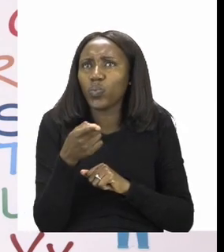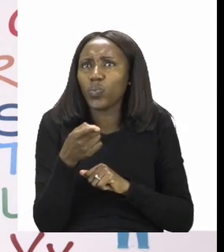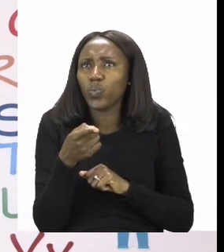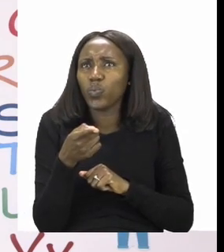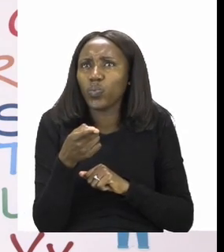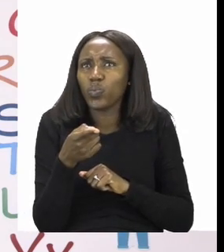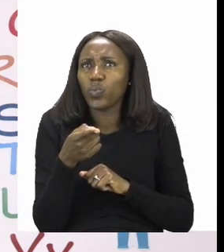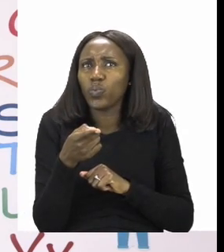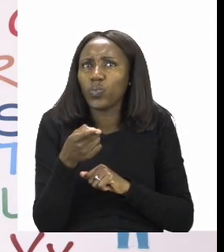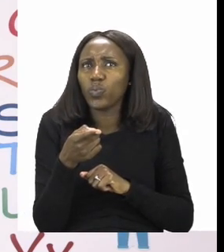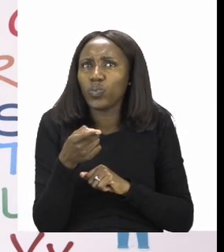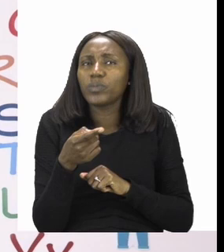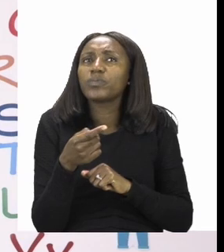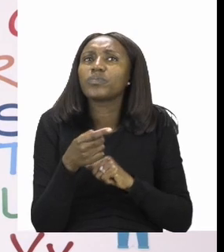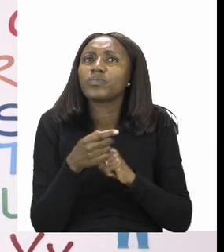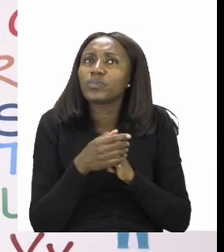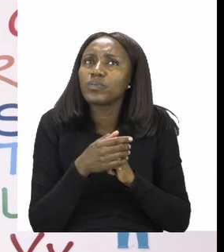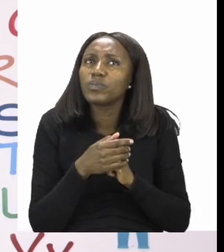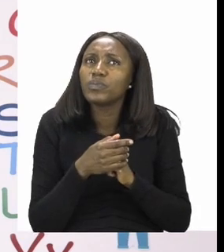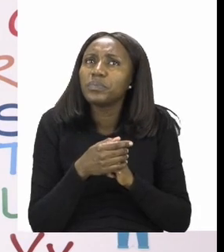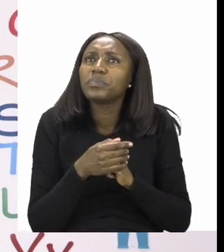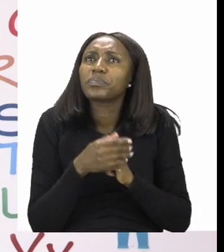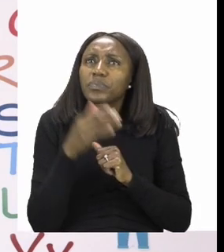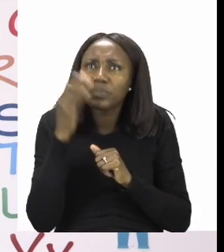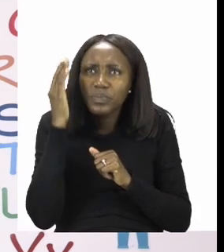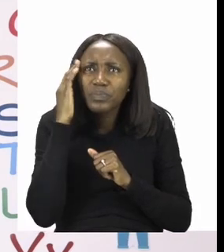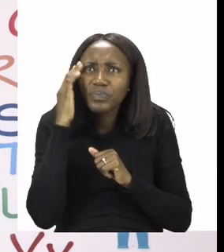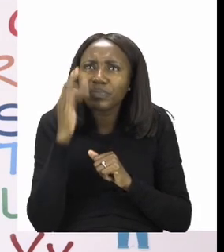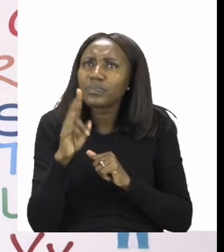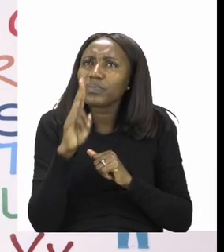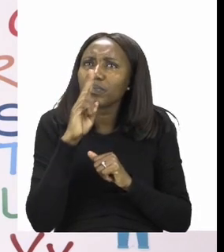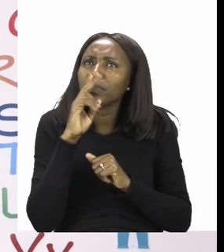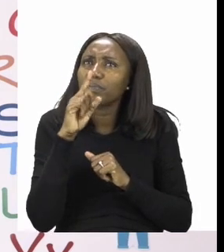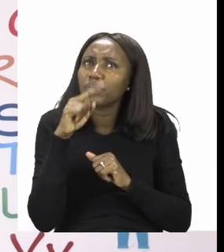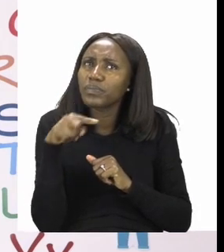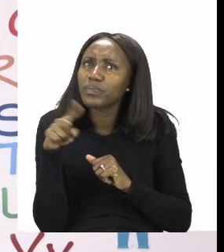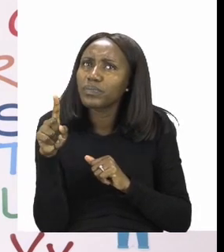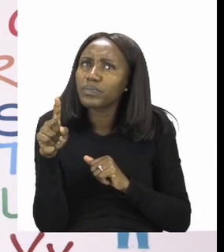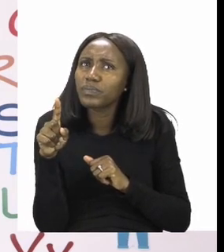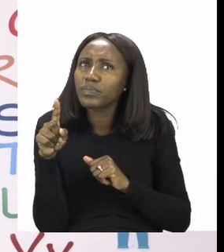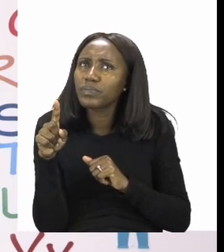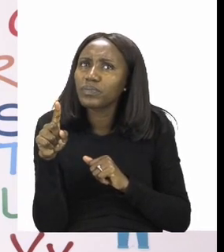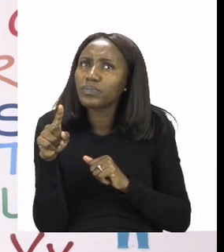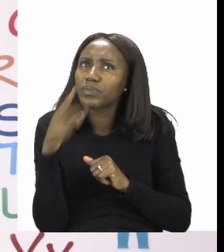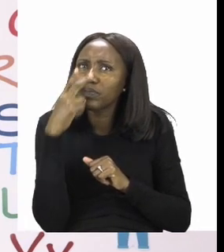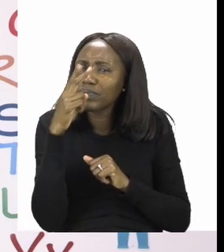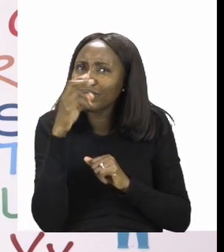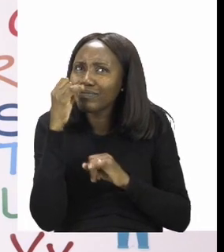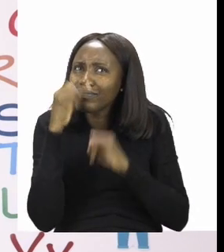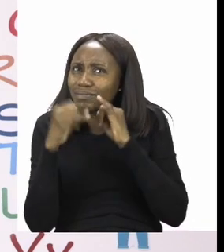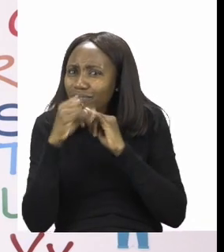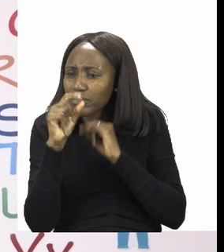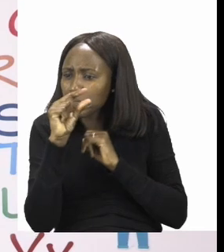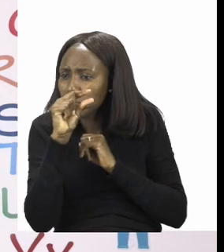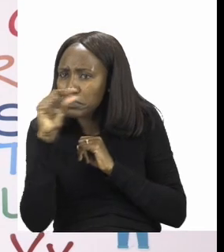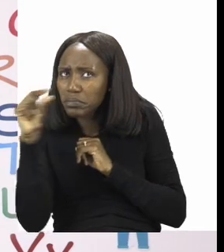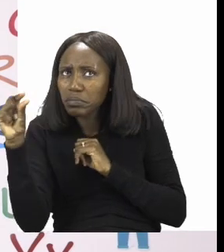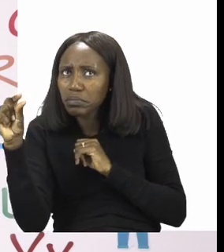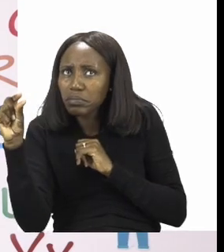they? To make sure that we answer it correctly, we take the last two words going